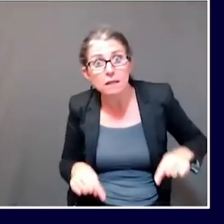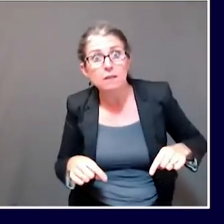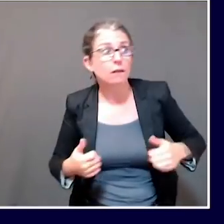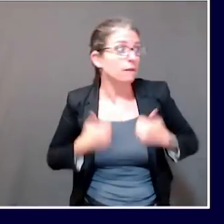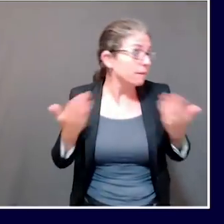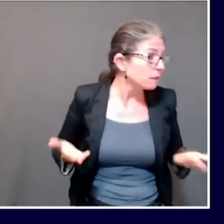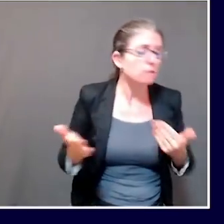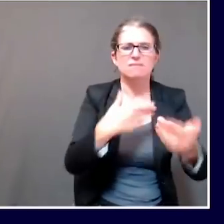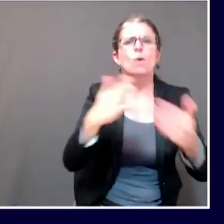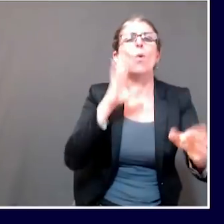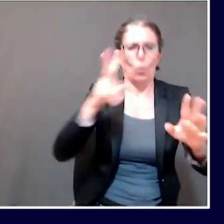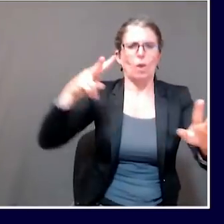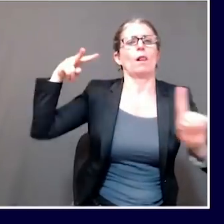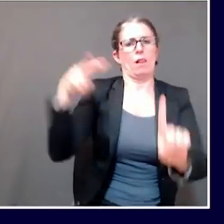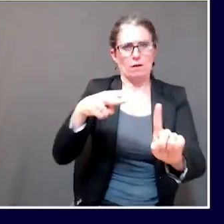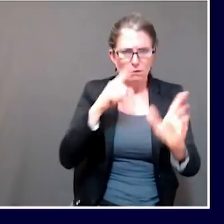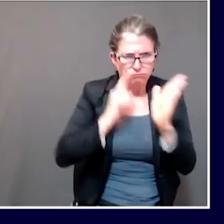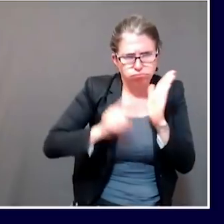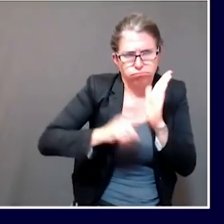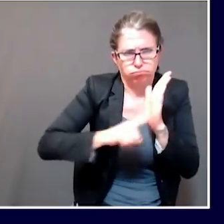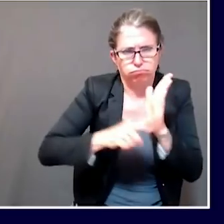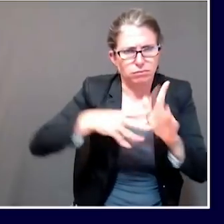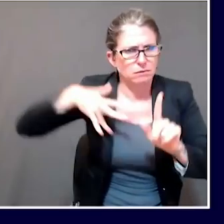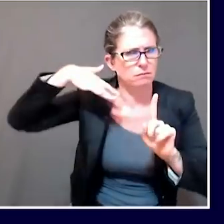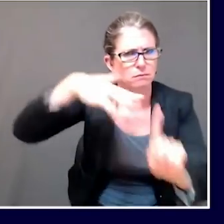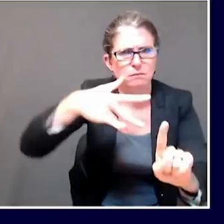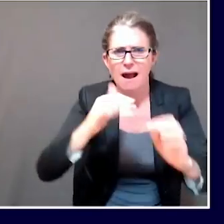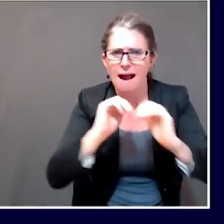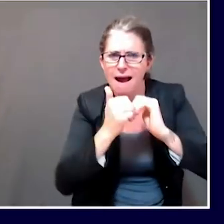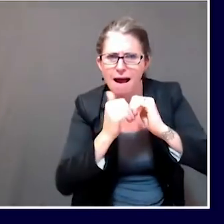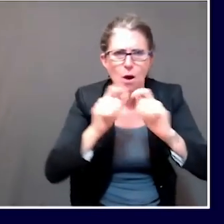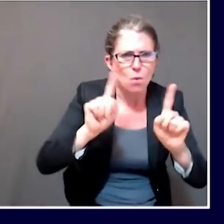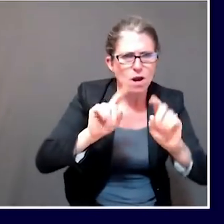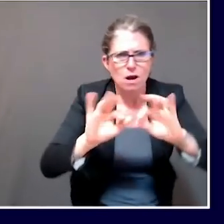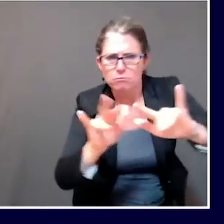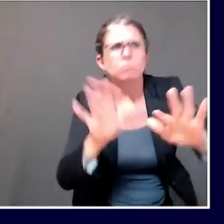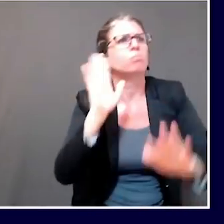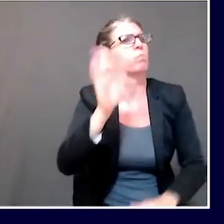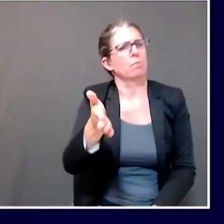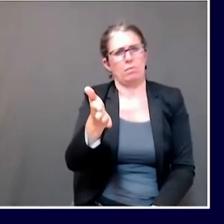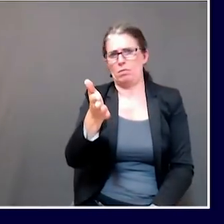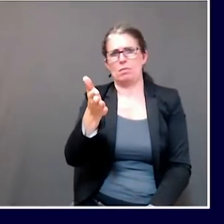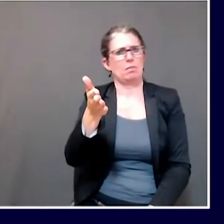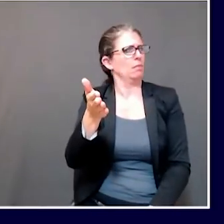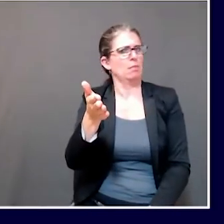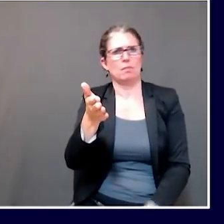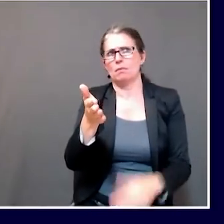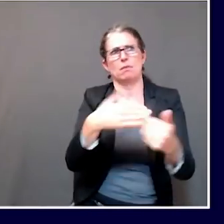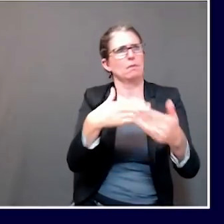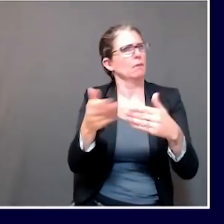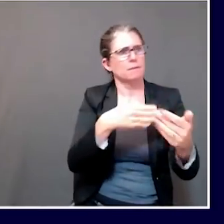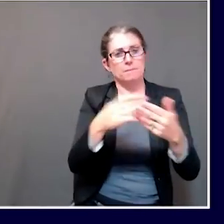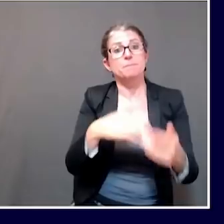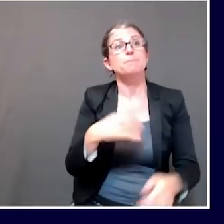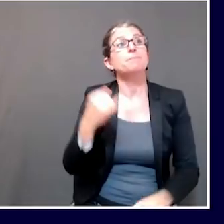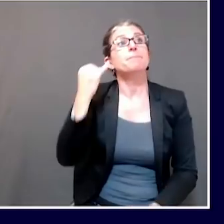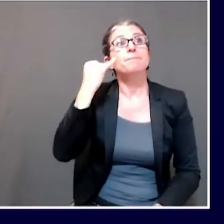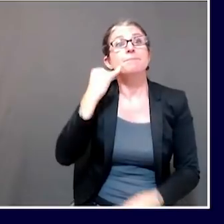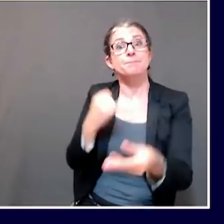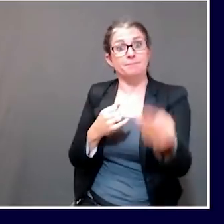in Tennessee, they may be located in Alaska. As the cases are reported to us, we conduct the case investigation on